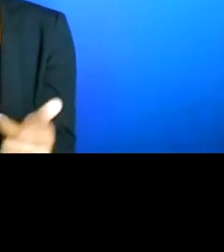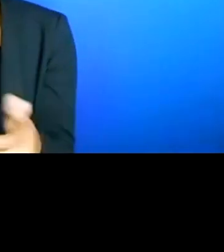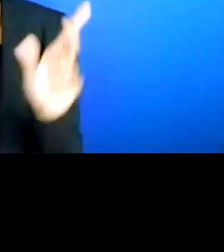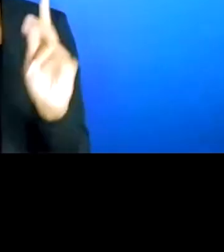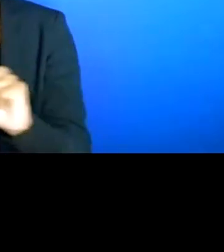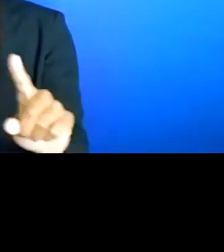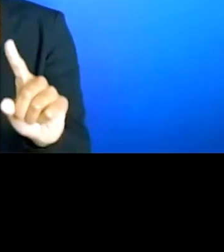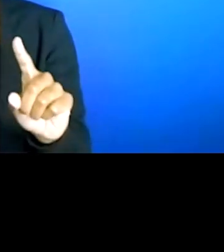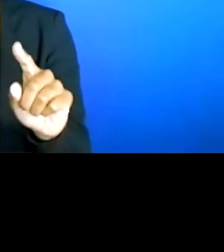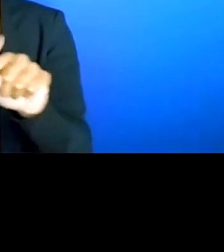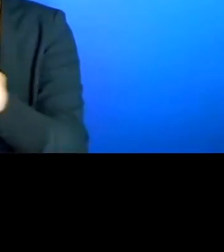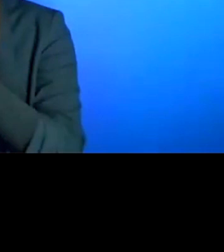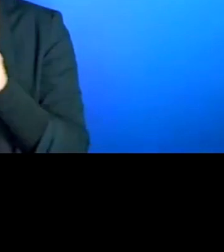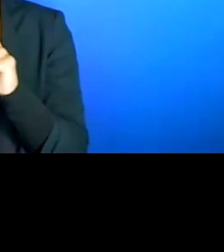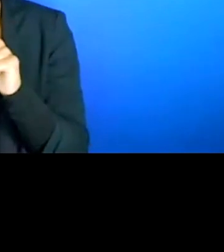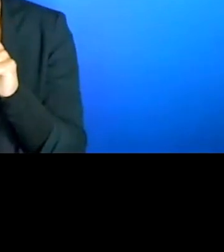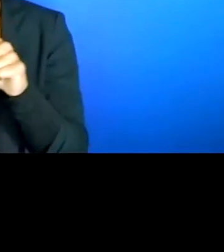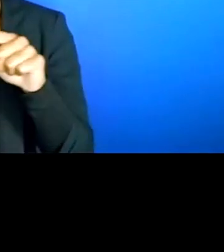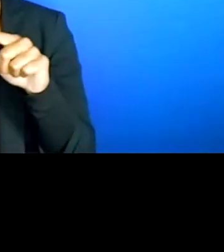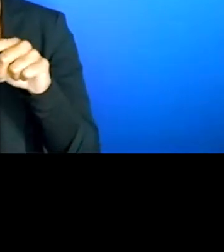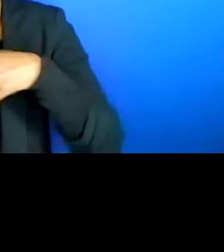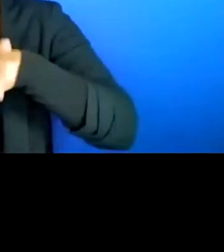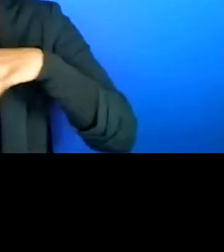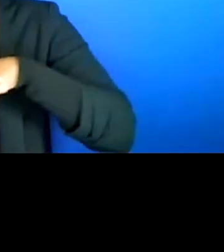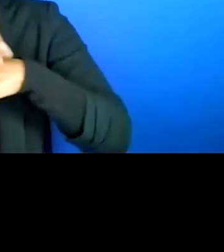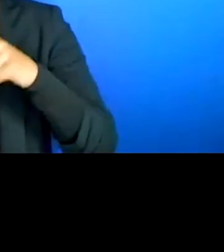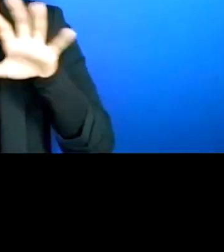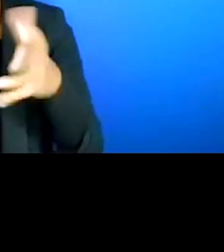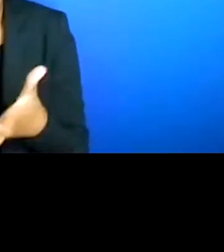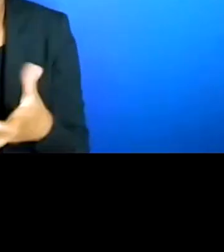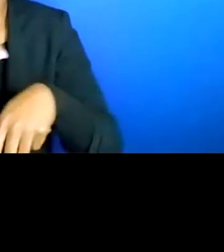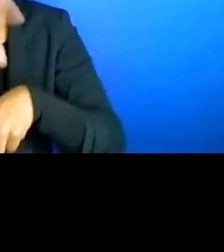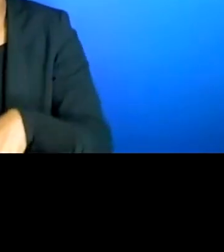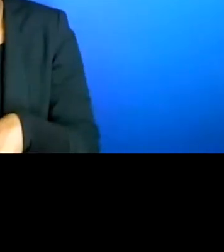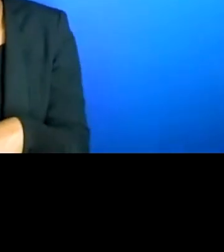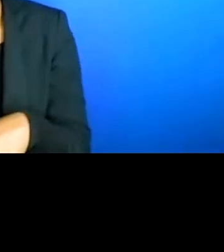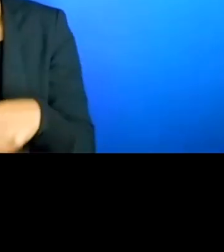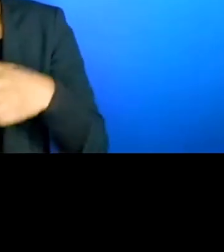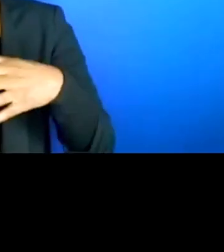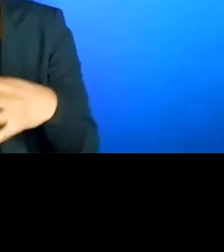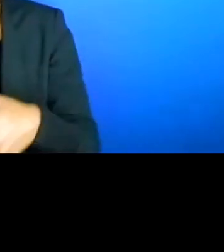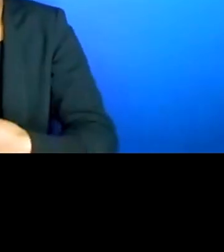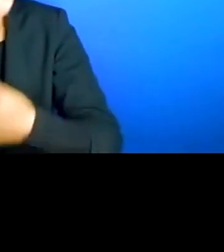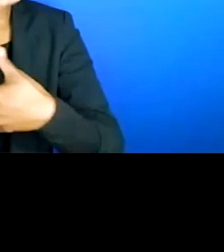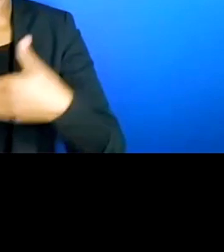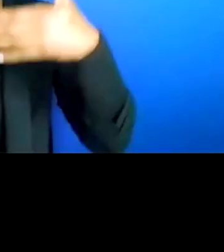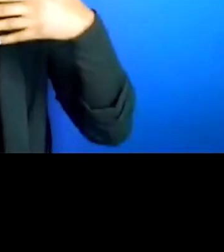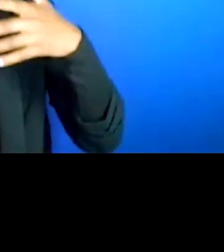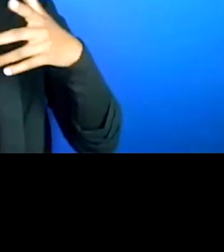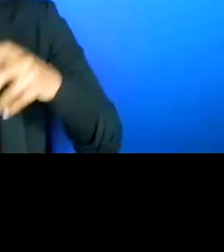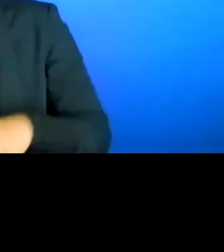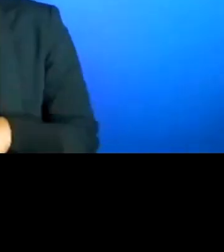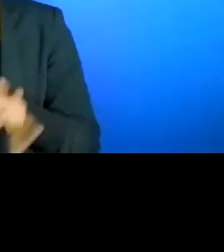from different corners of the world, different time zones, different hemispheres. So this promises to be definitely